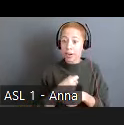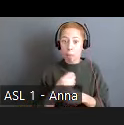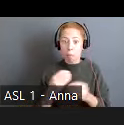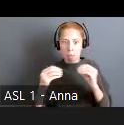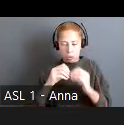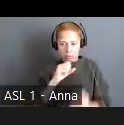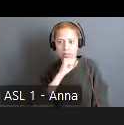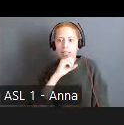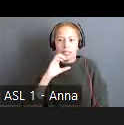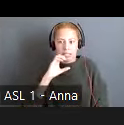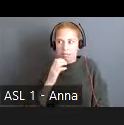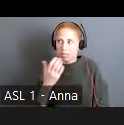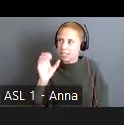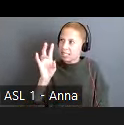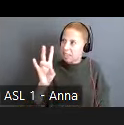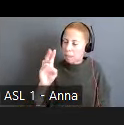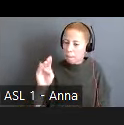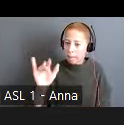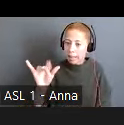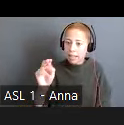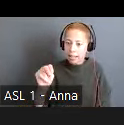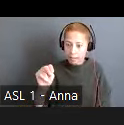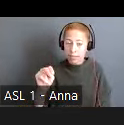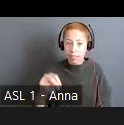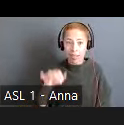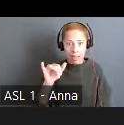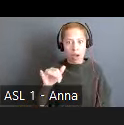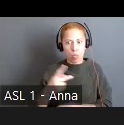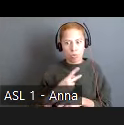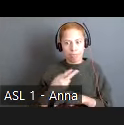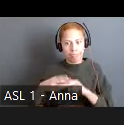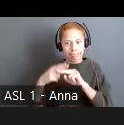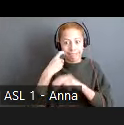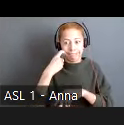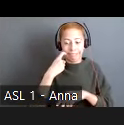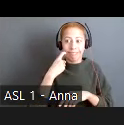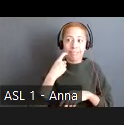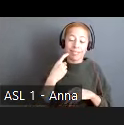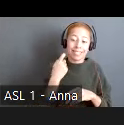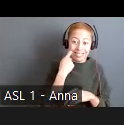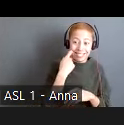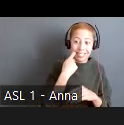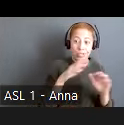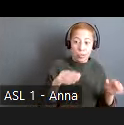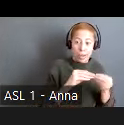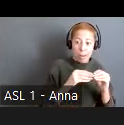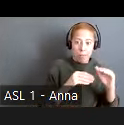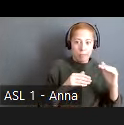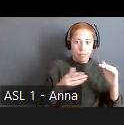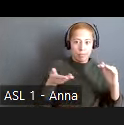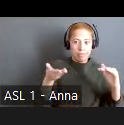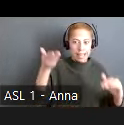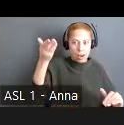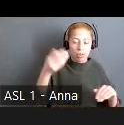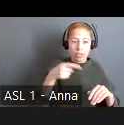almost 7 million seniors, and that number has gone up and the children number has gone down. So that's important to remember. We're already in